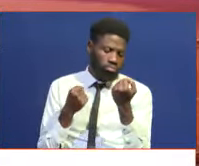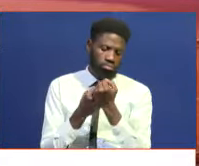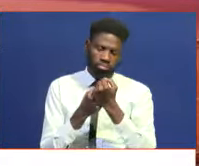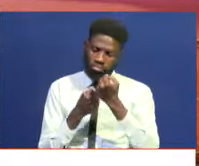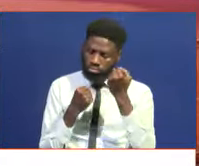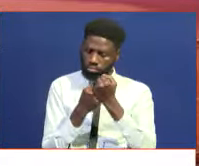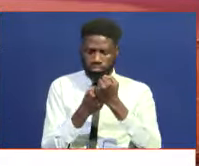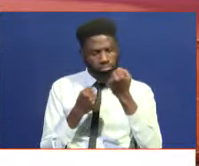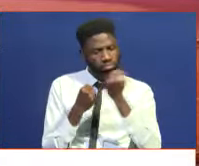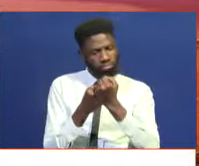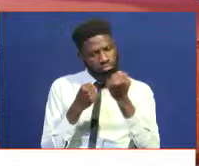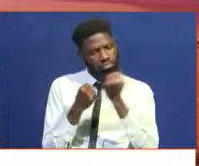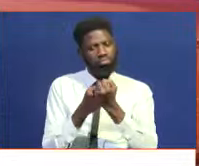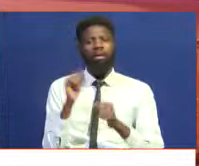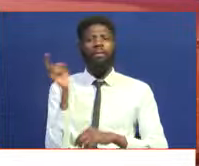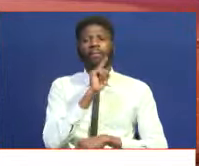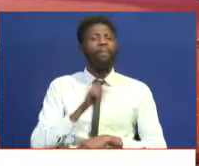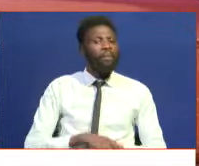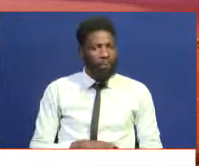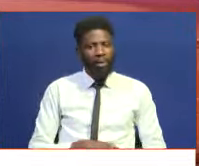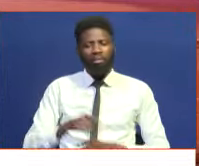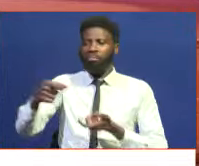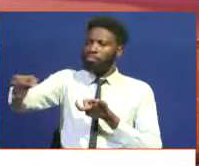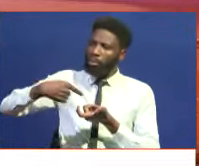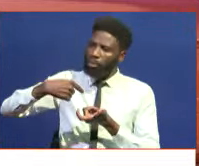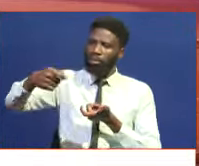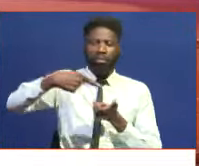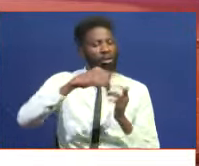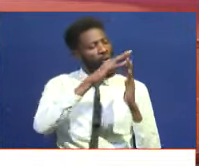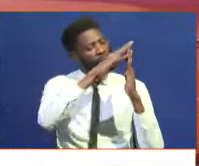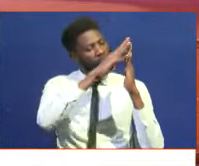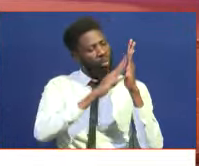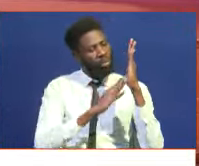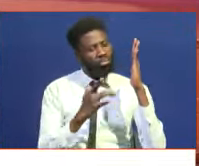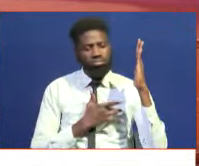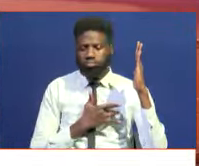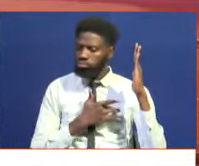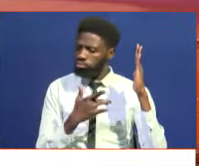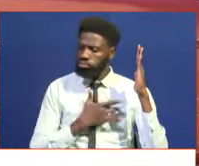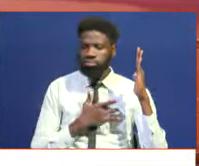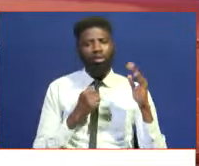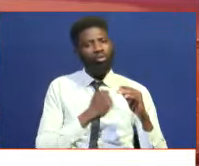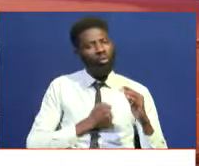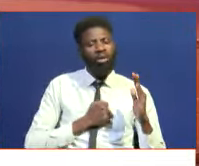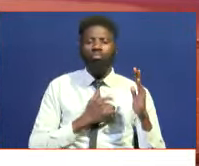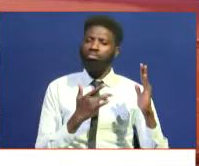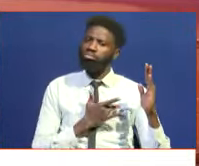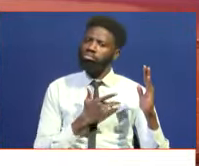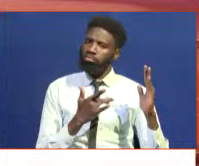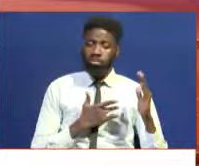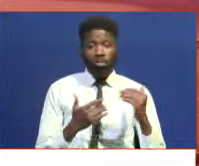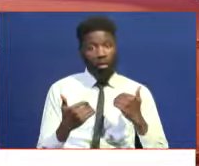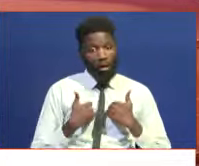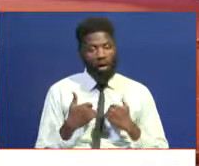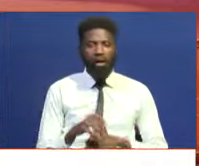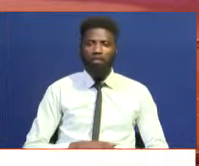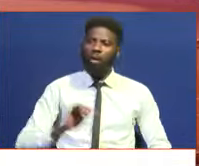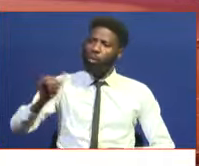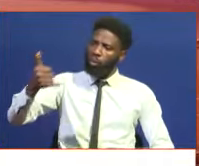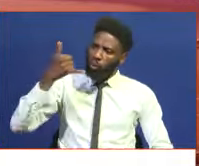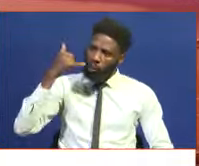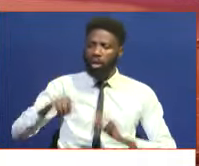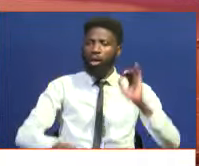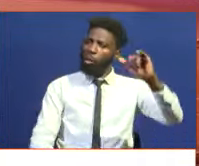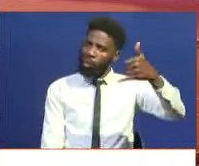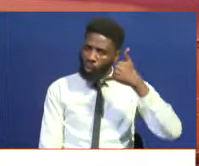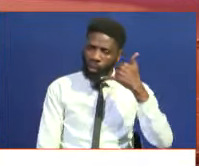strength. You have sent us comforting messages. You have reached out to us. You have supported